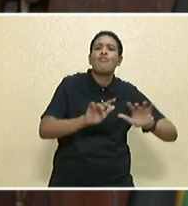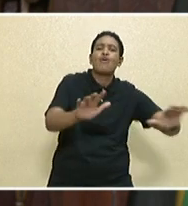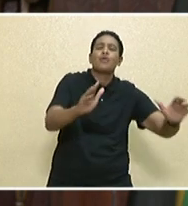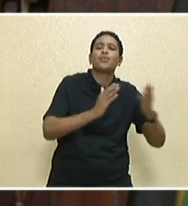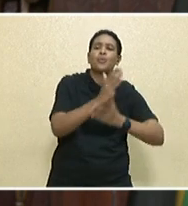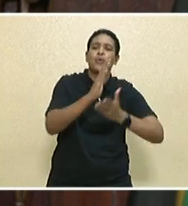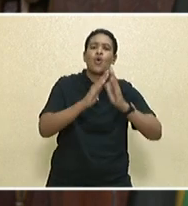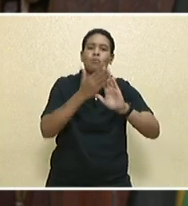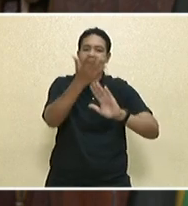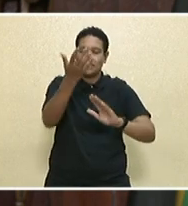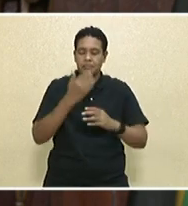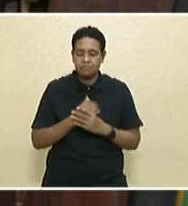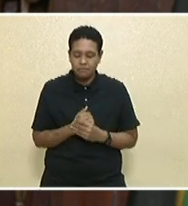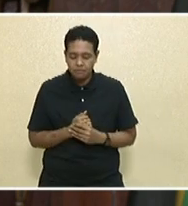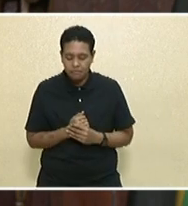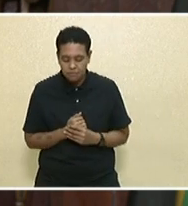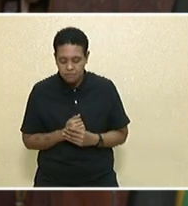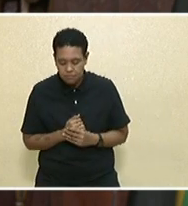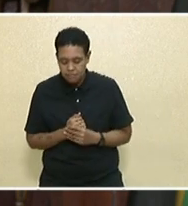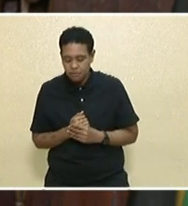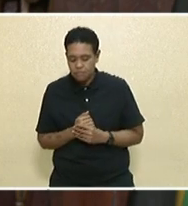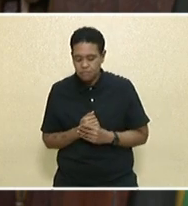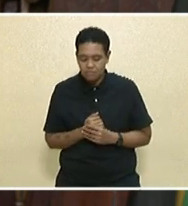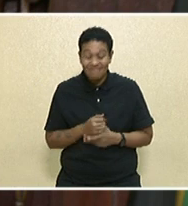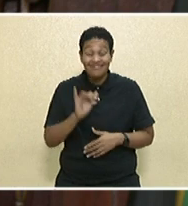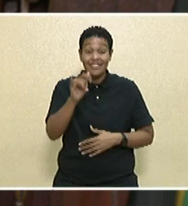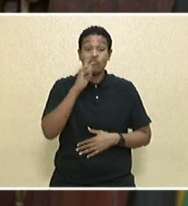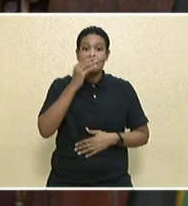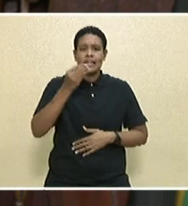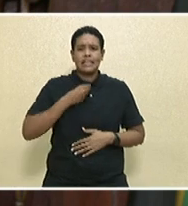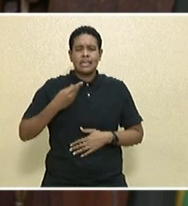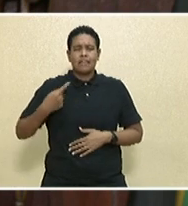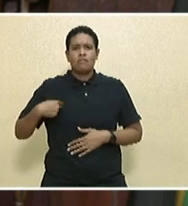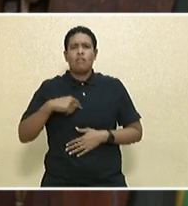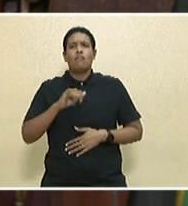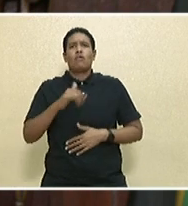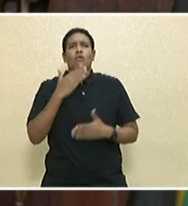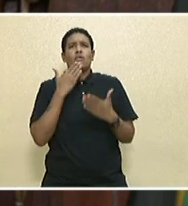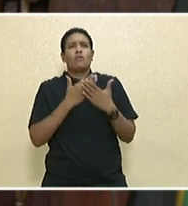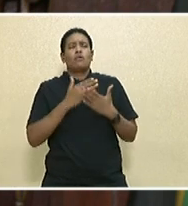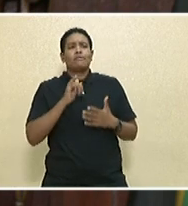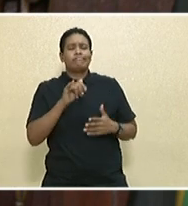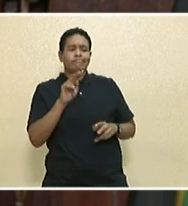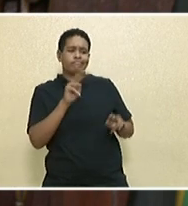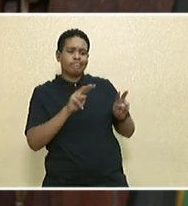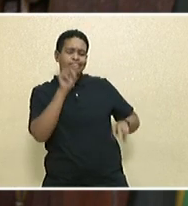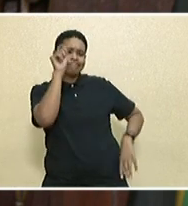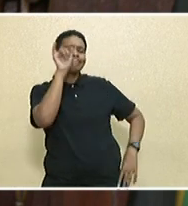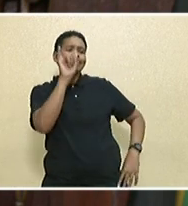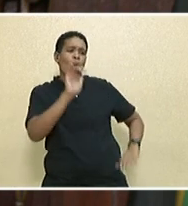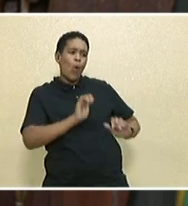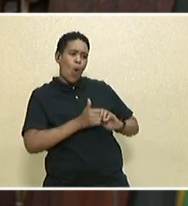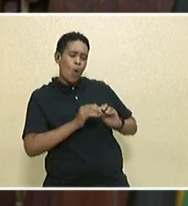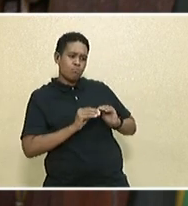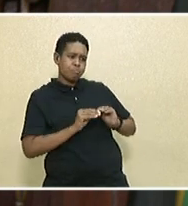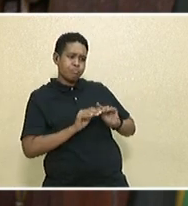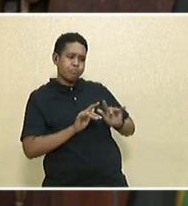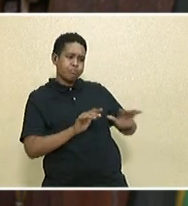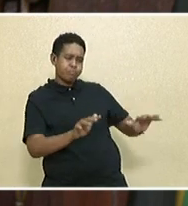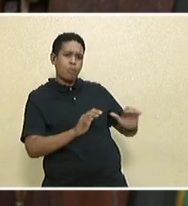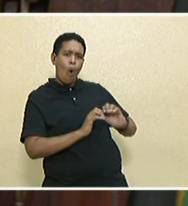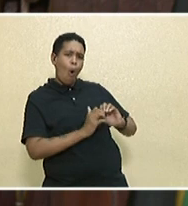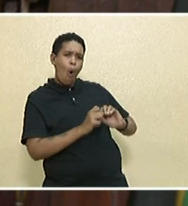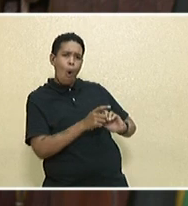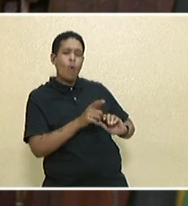community. And that is giving us a good indication as to the rate of spread, and the